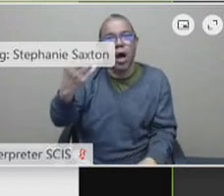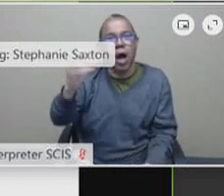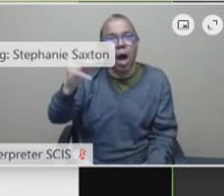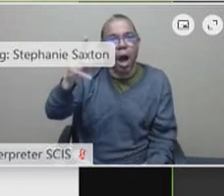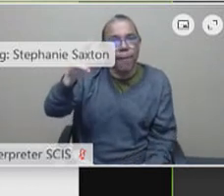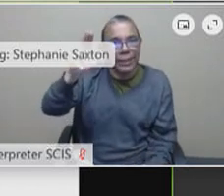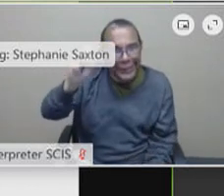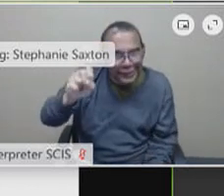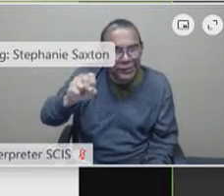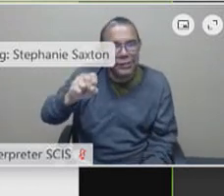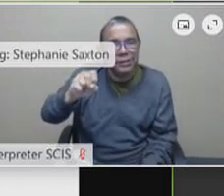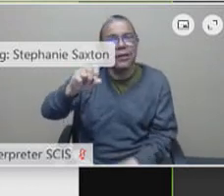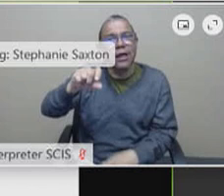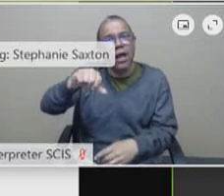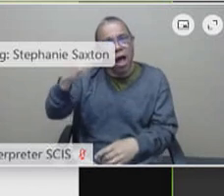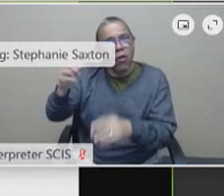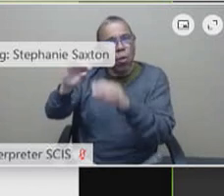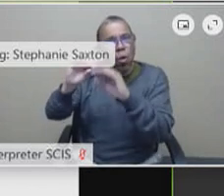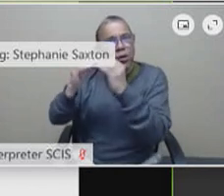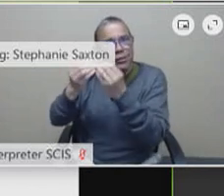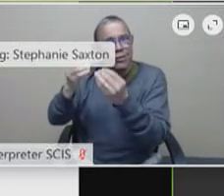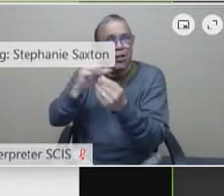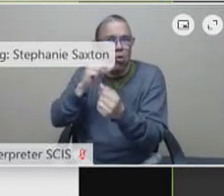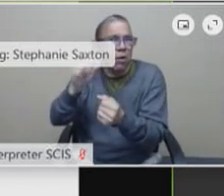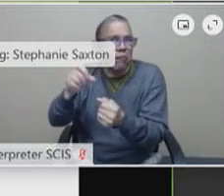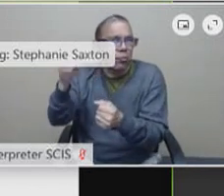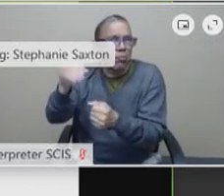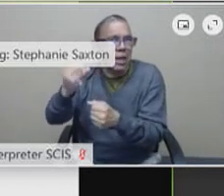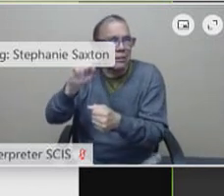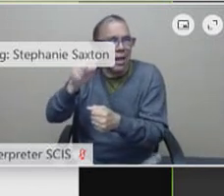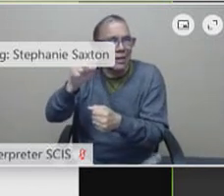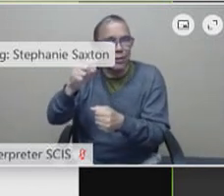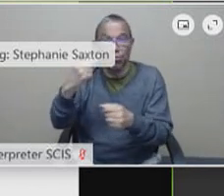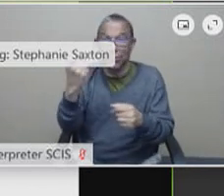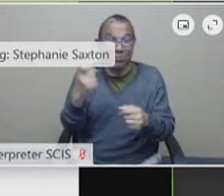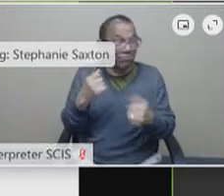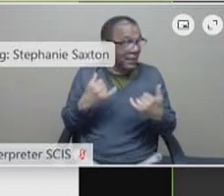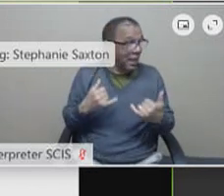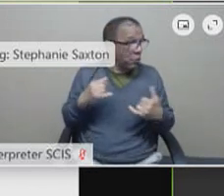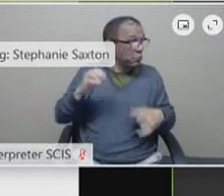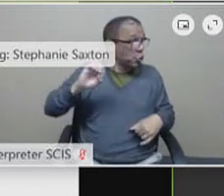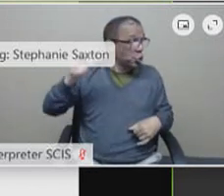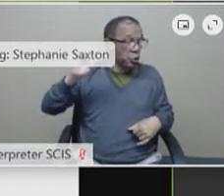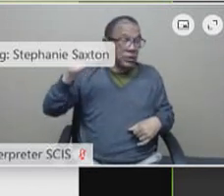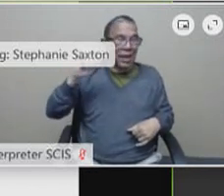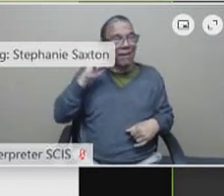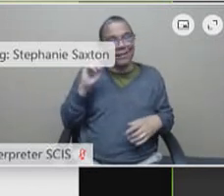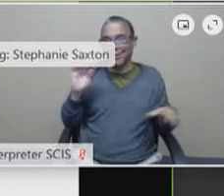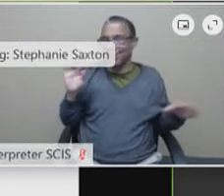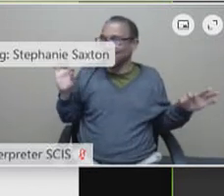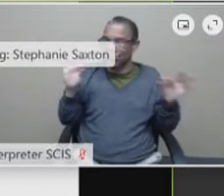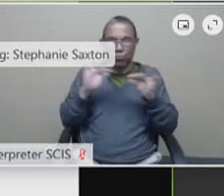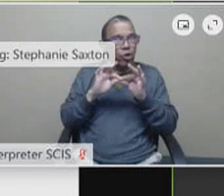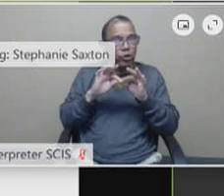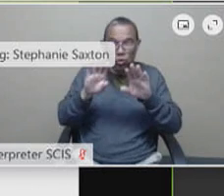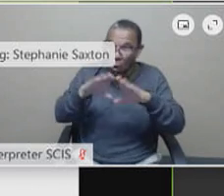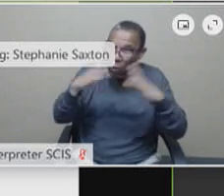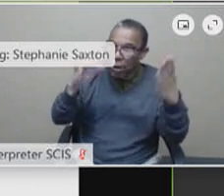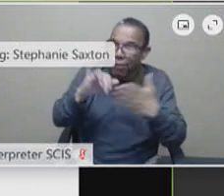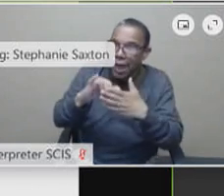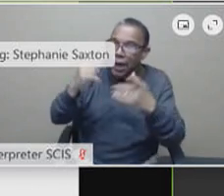payment in lieu of taxes. Given the emergency, it seems pertinent to look into opening up the pilot agreement for the mayor and